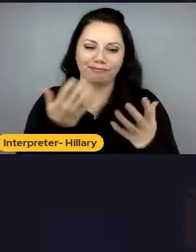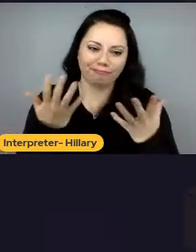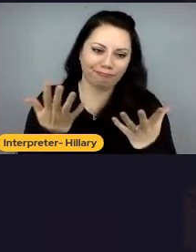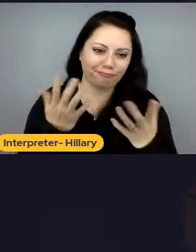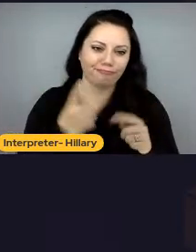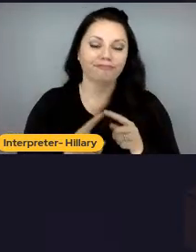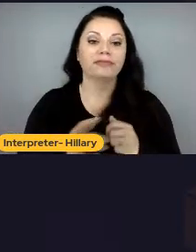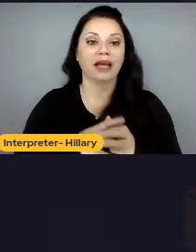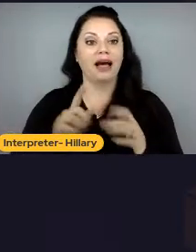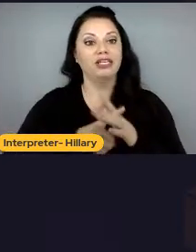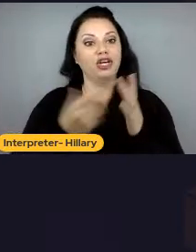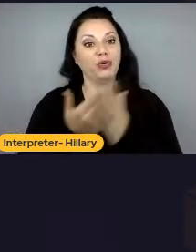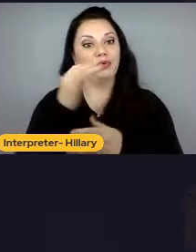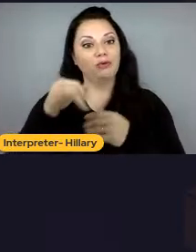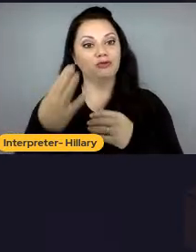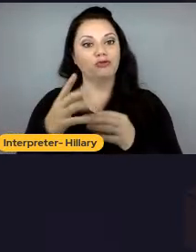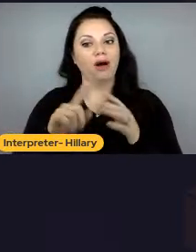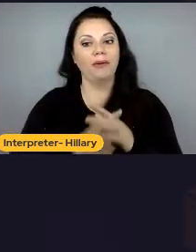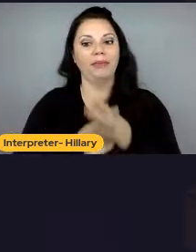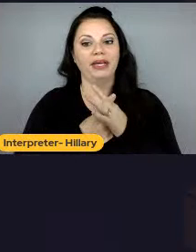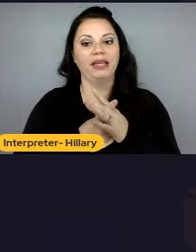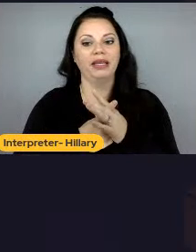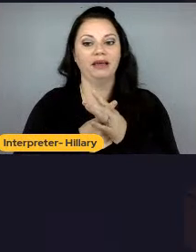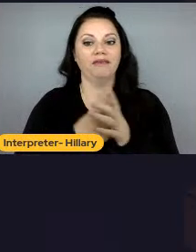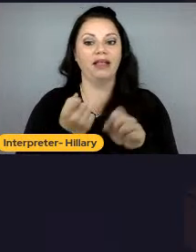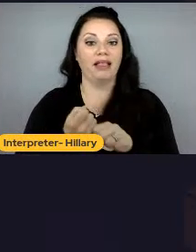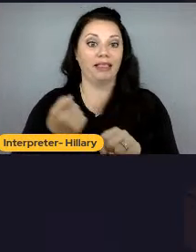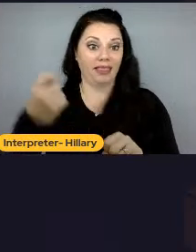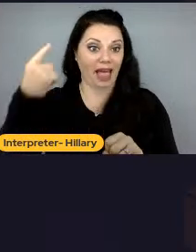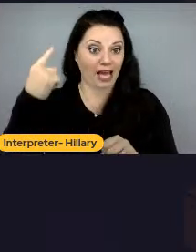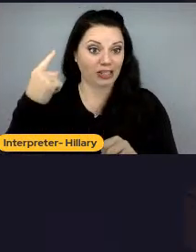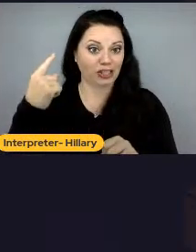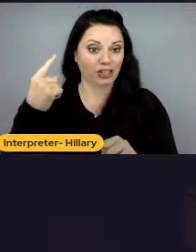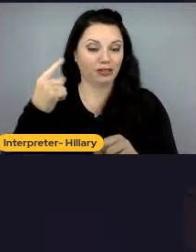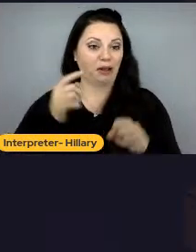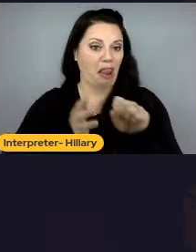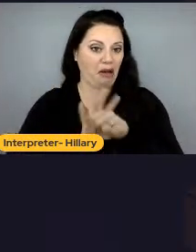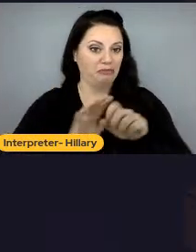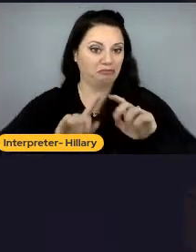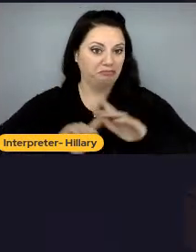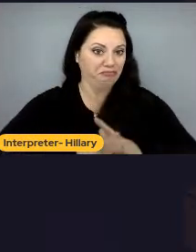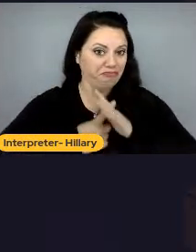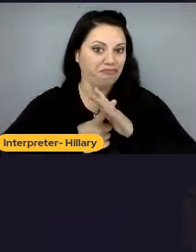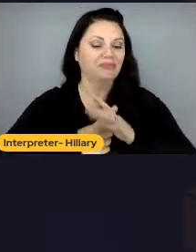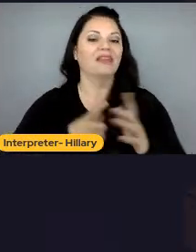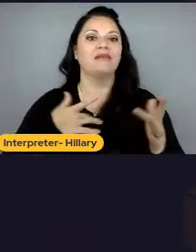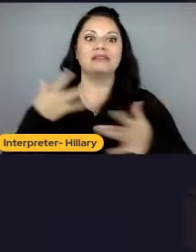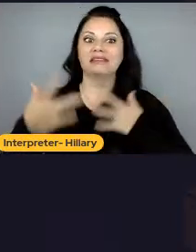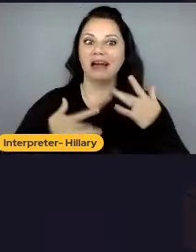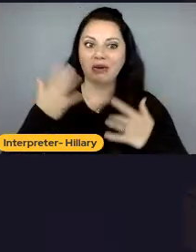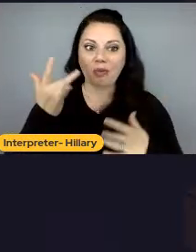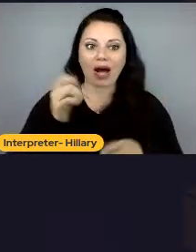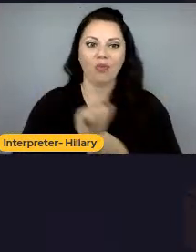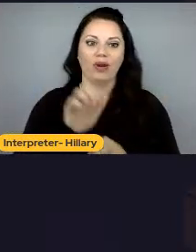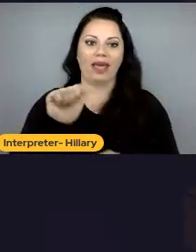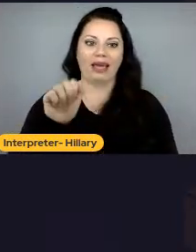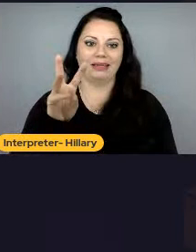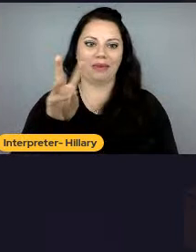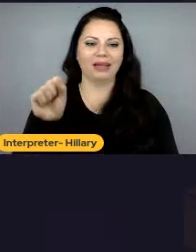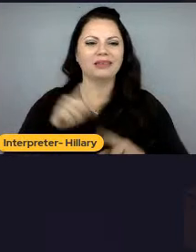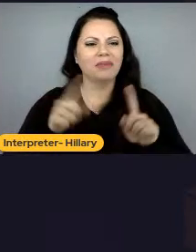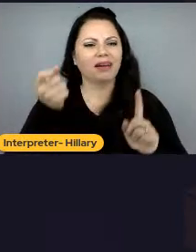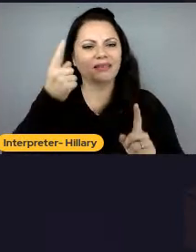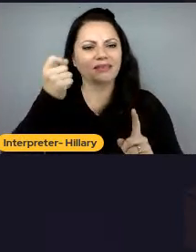started a new job at the beginning of the first lockdown last year, I was really excited because I knew I'd be working with AWS. However, I felt a